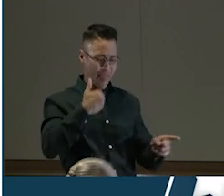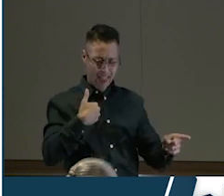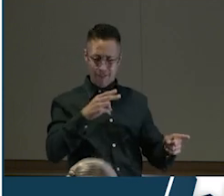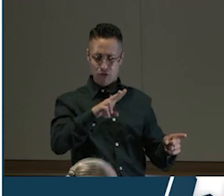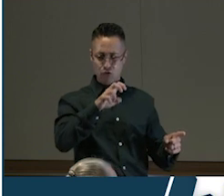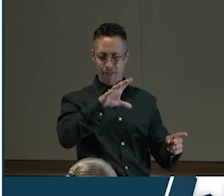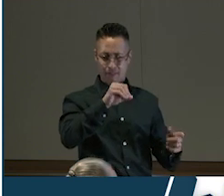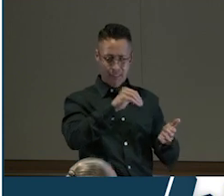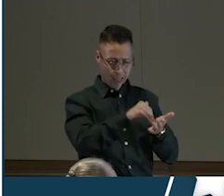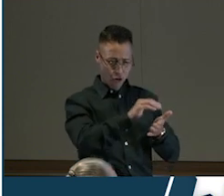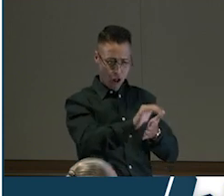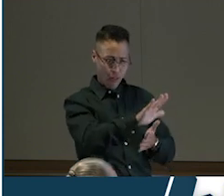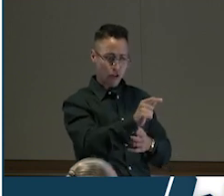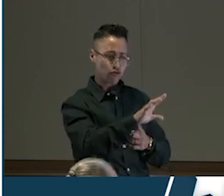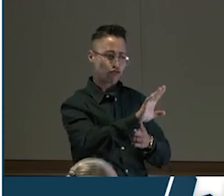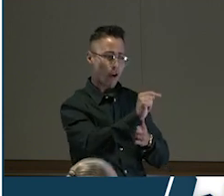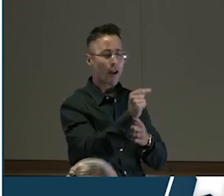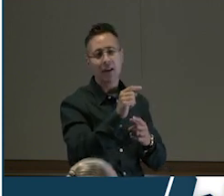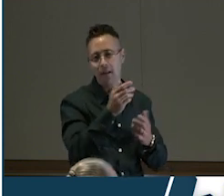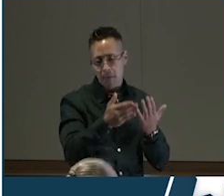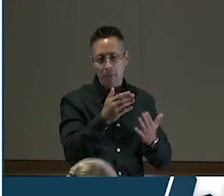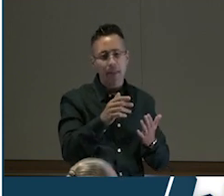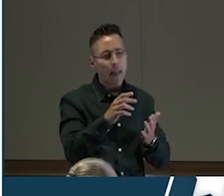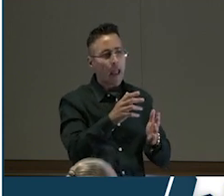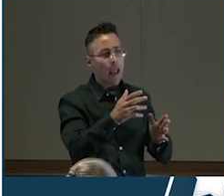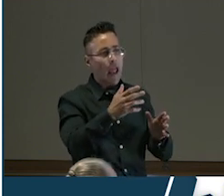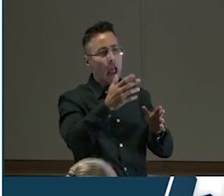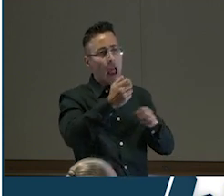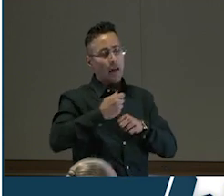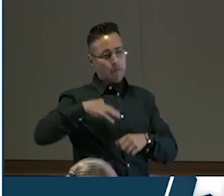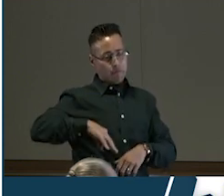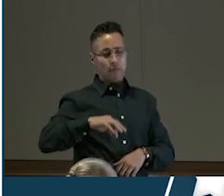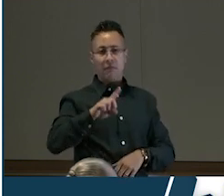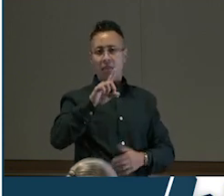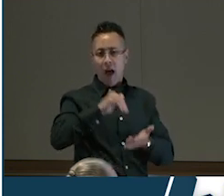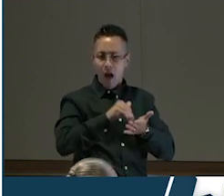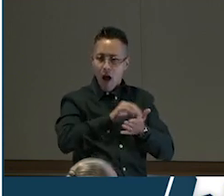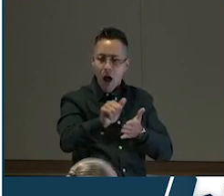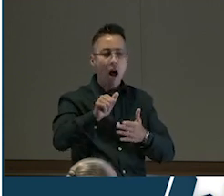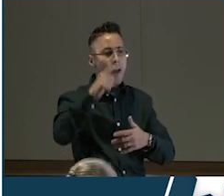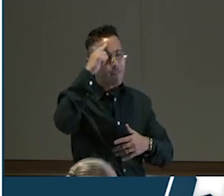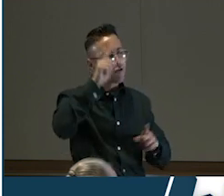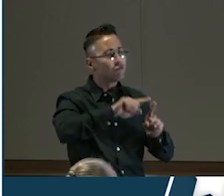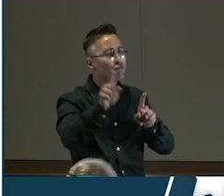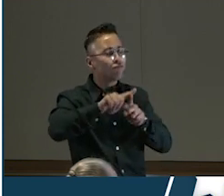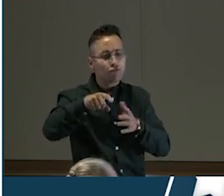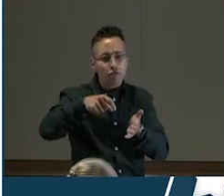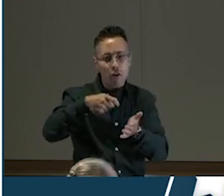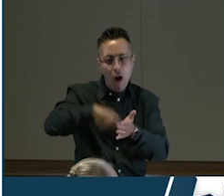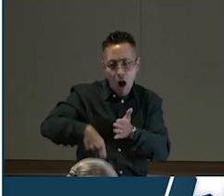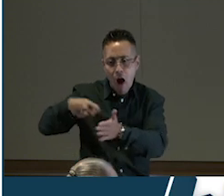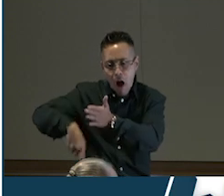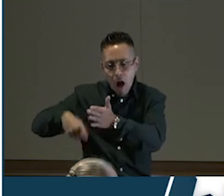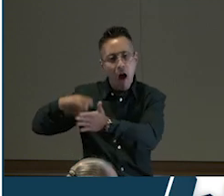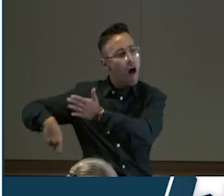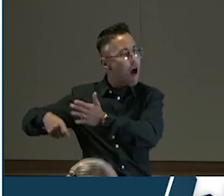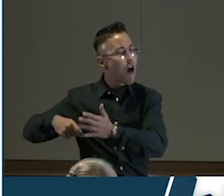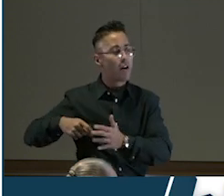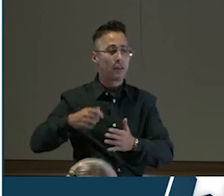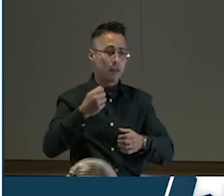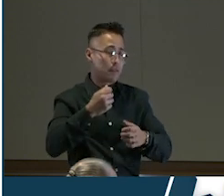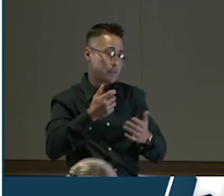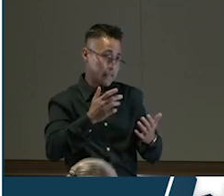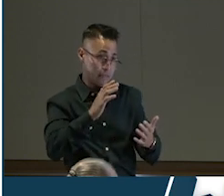trust, they can produce, maybe $1,000 a month for ancillary things and help to make sure that that looks like a much happier